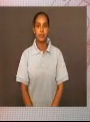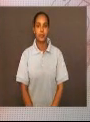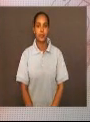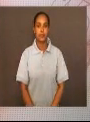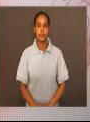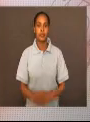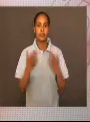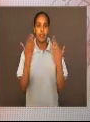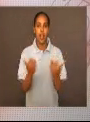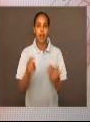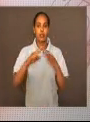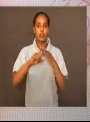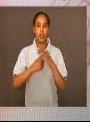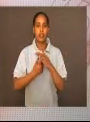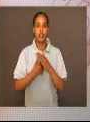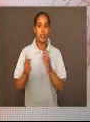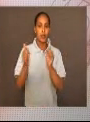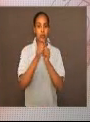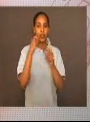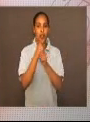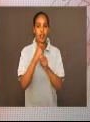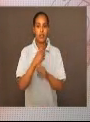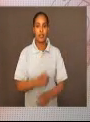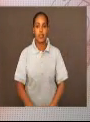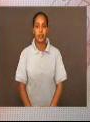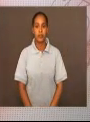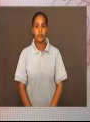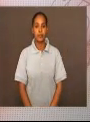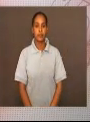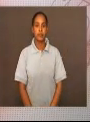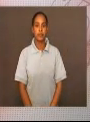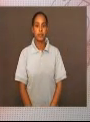Let us get started with an activity.